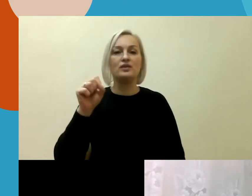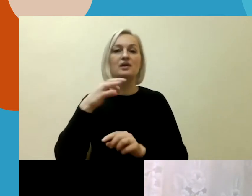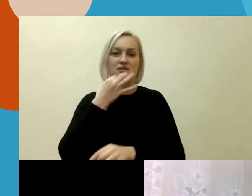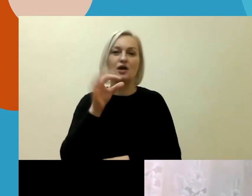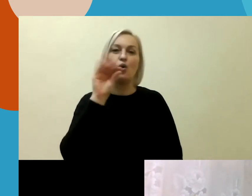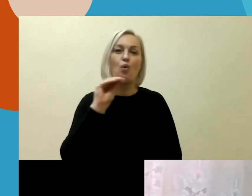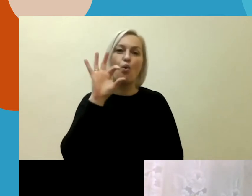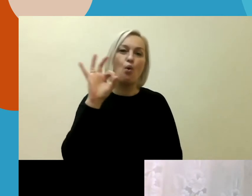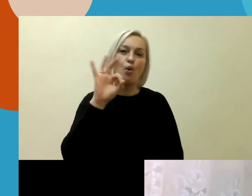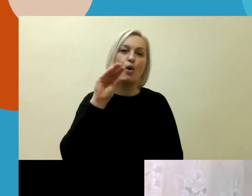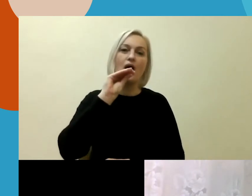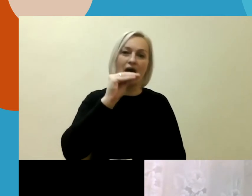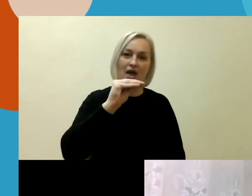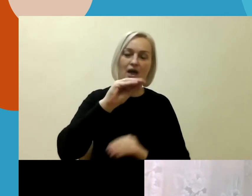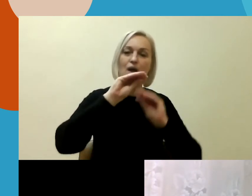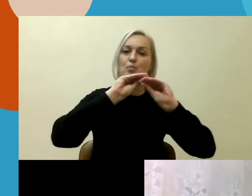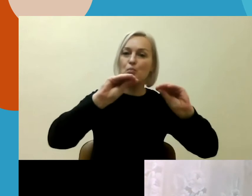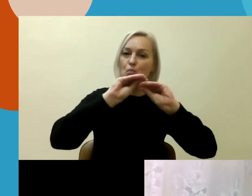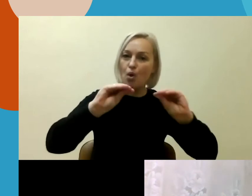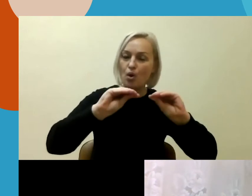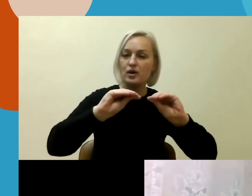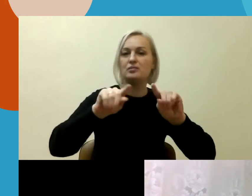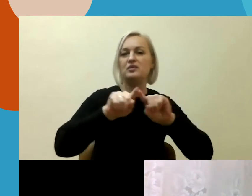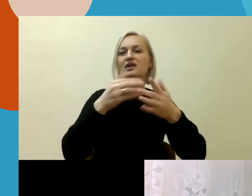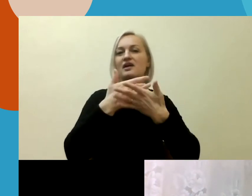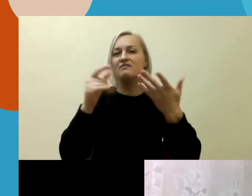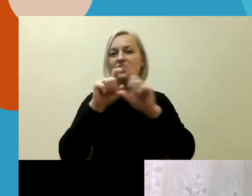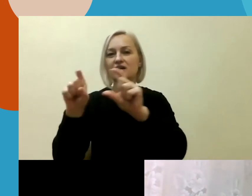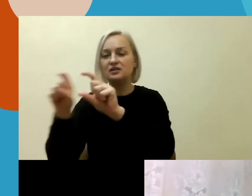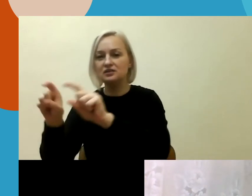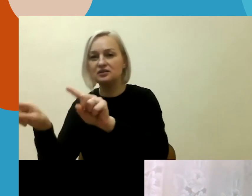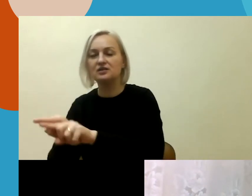trained. Goda has mentioned e-trainings.